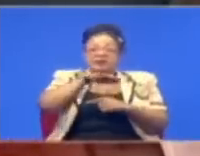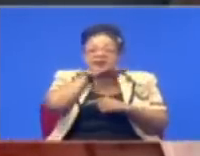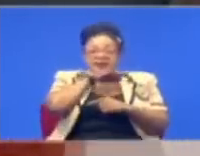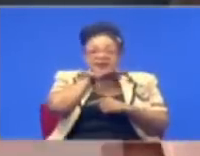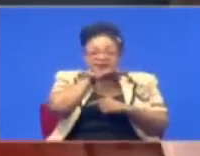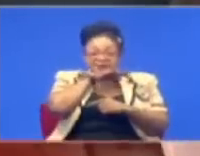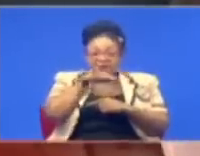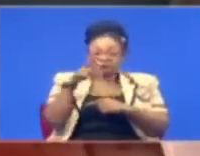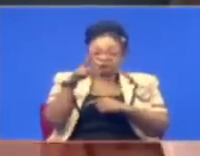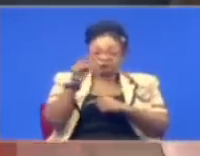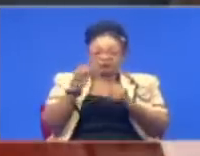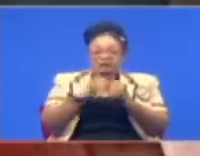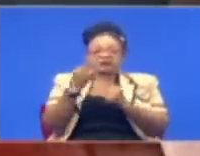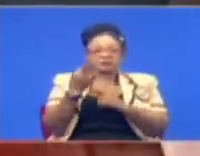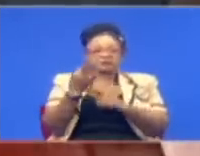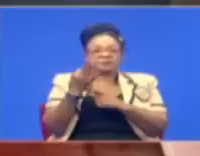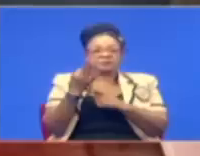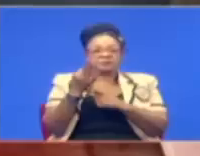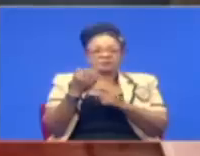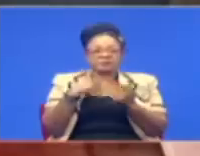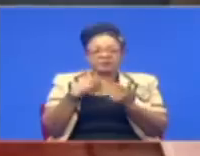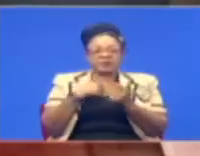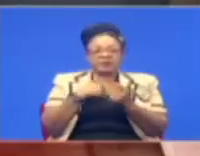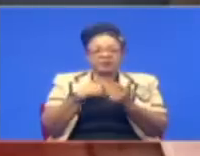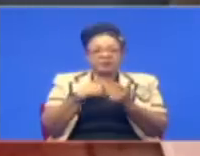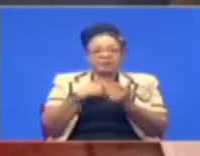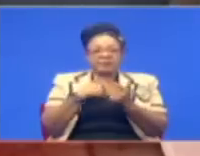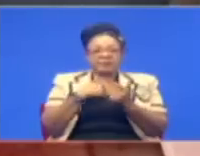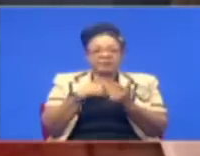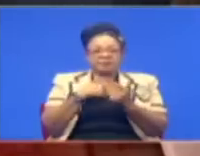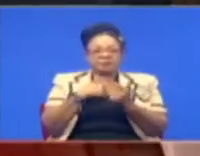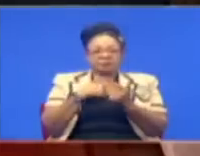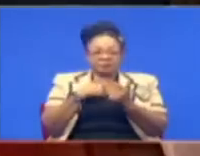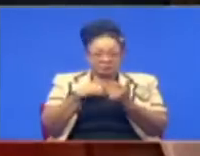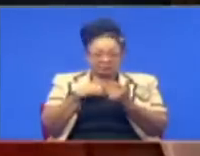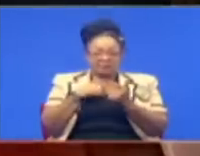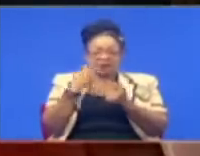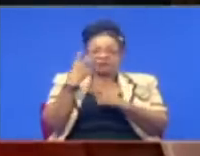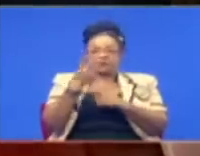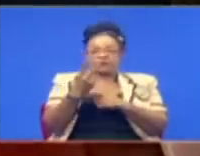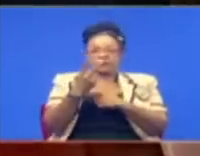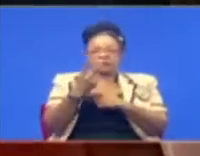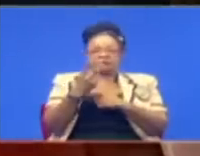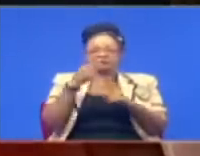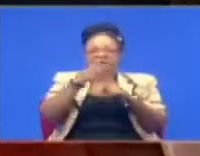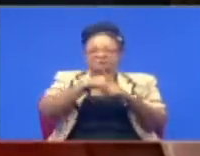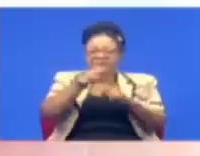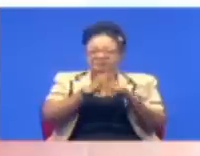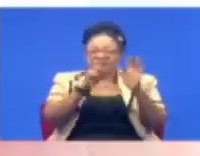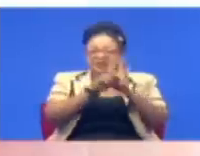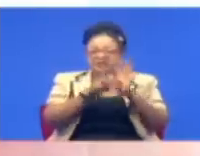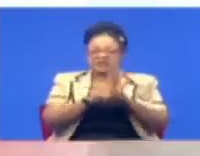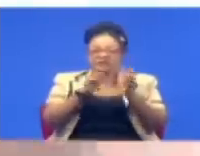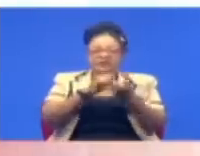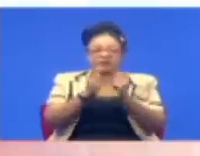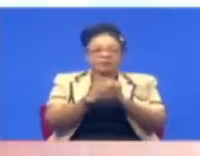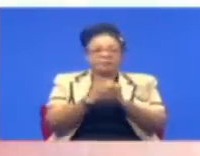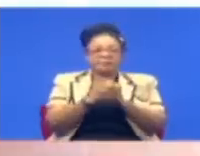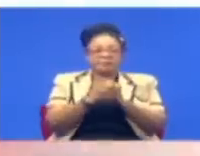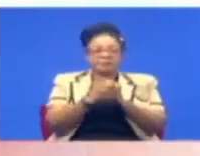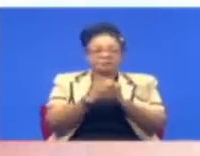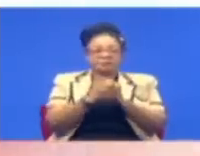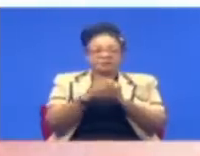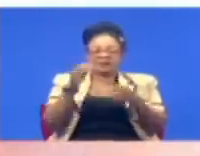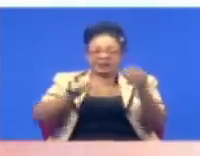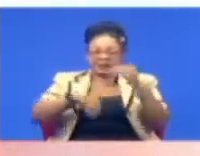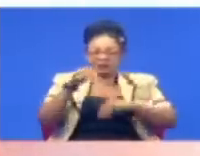2013, which in my view spearheaded a critical legislative reform in the